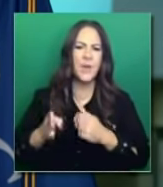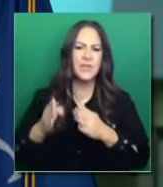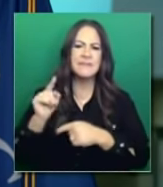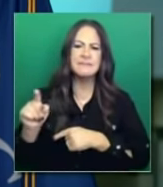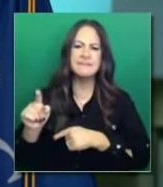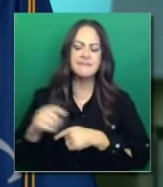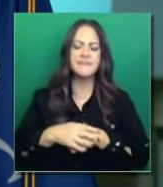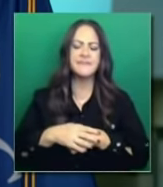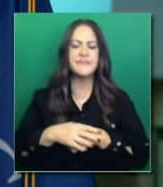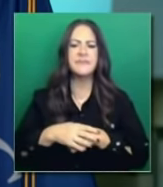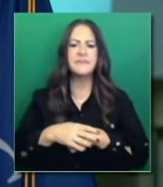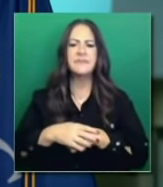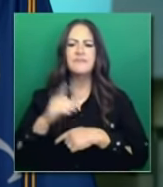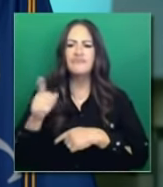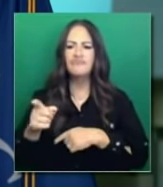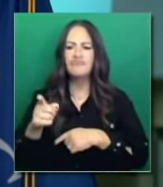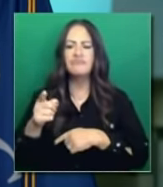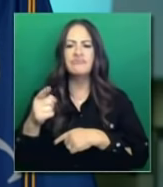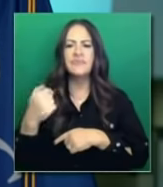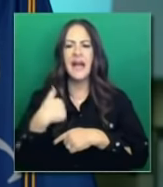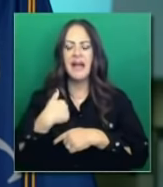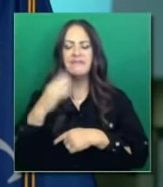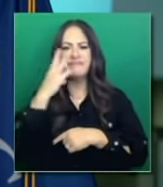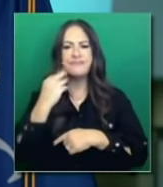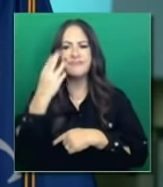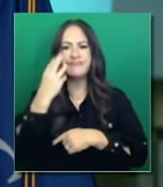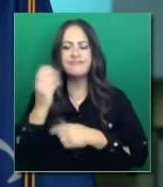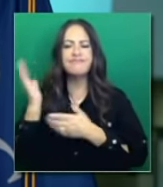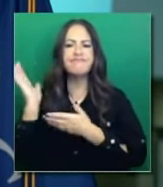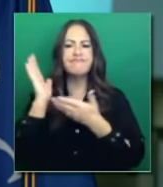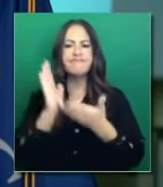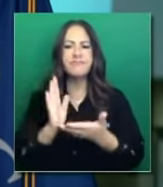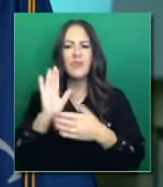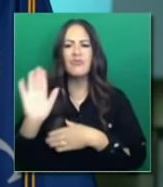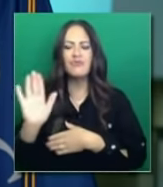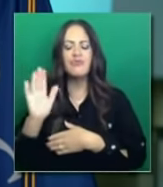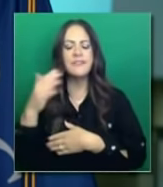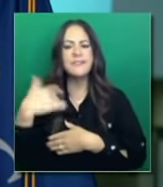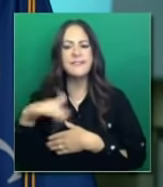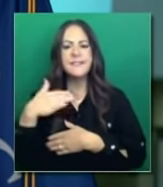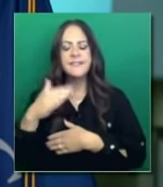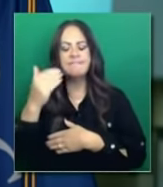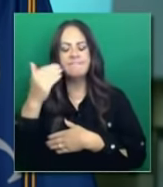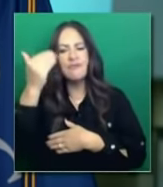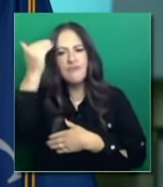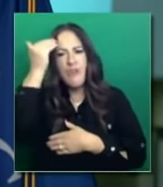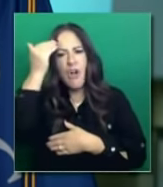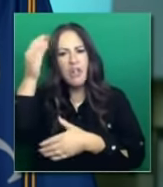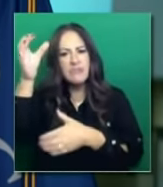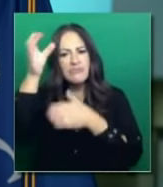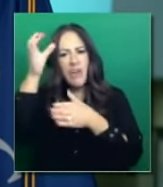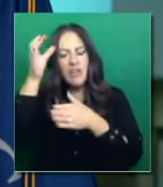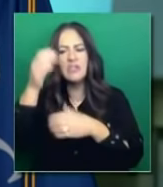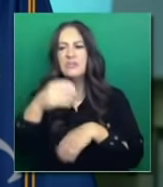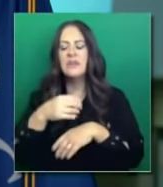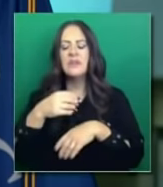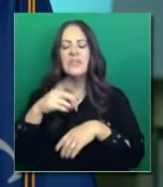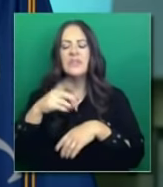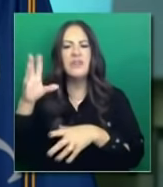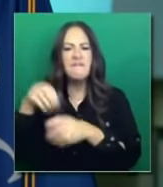to bear and to light tremendous amount of insight and information from studies in Italy,